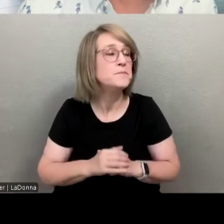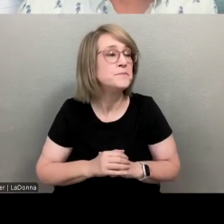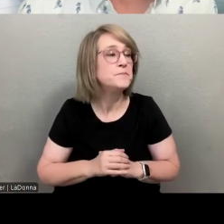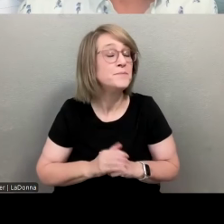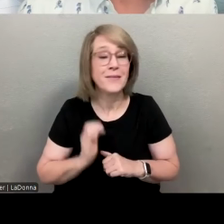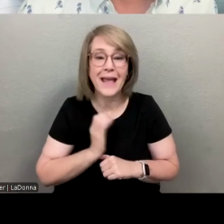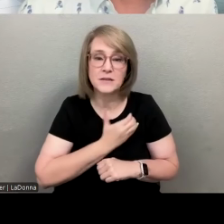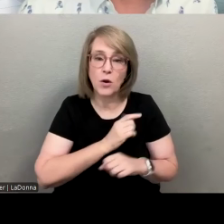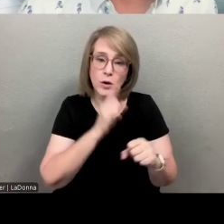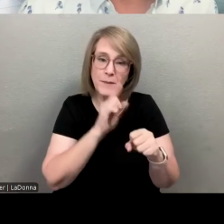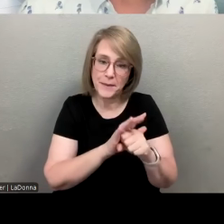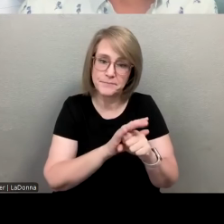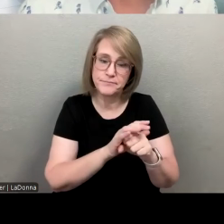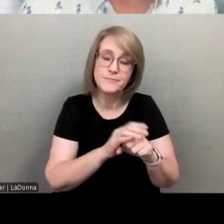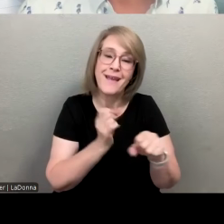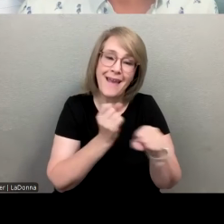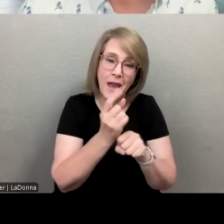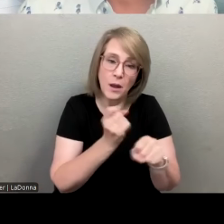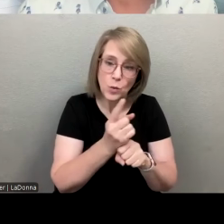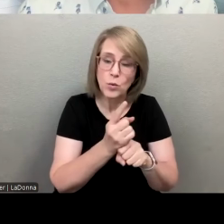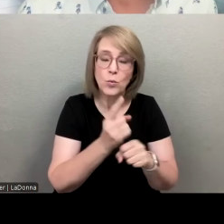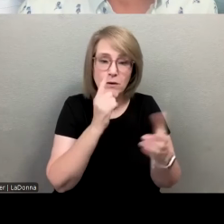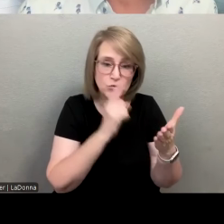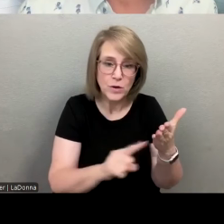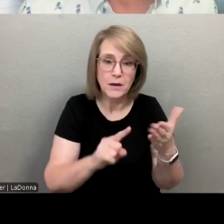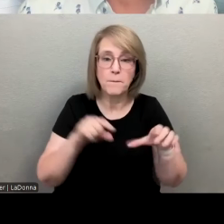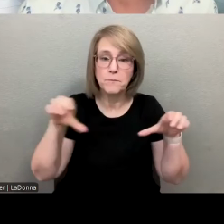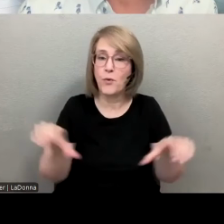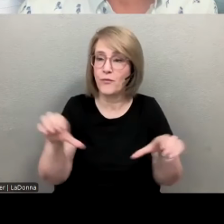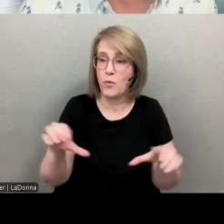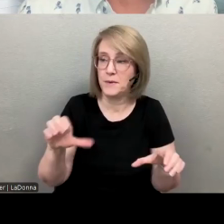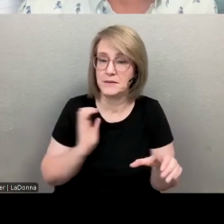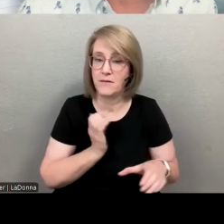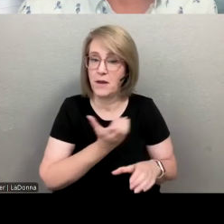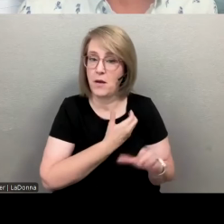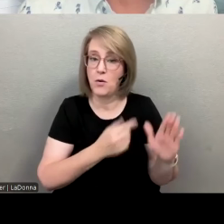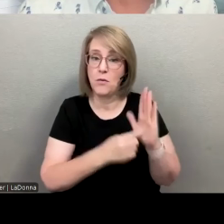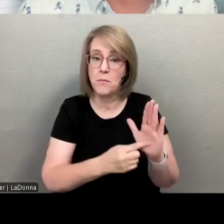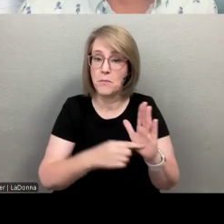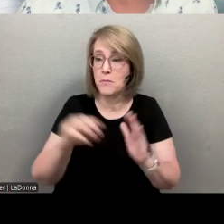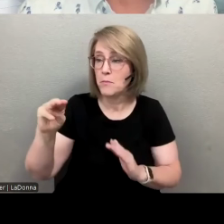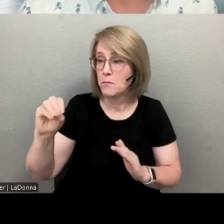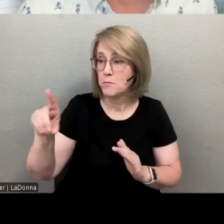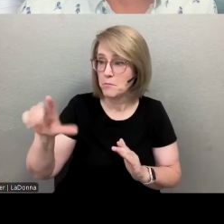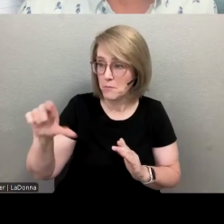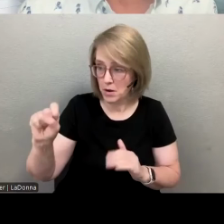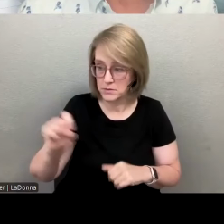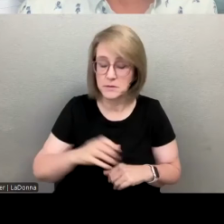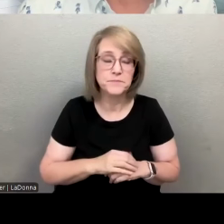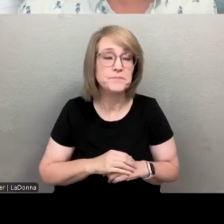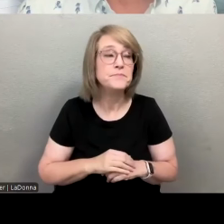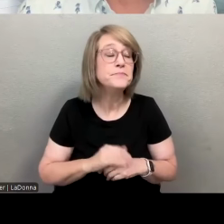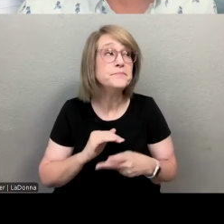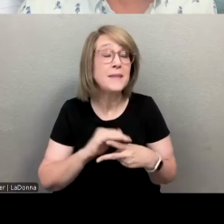regularly assessing performance of our models. Now, there are lots of different ways to assess bias, and I think as the field of AI and mental